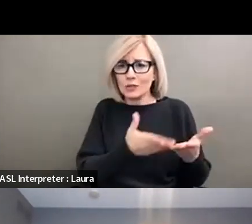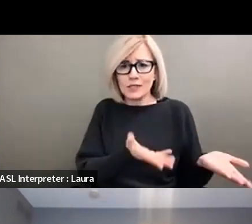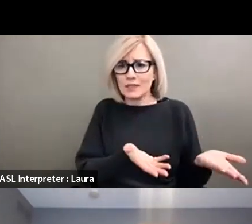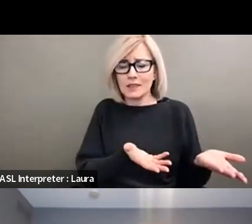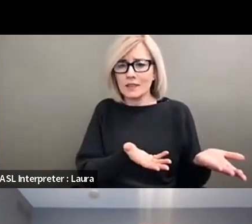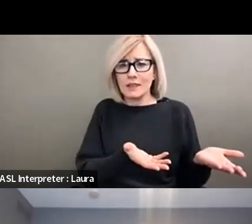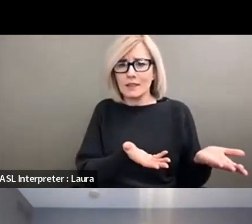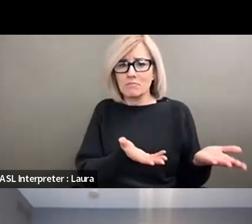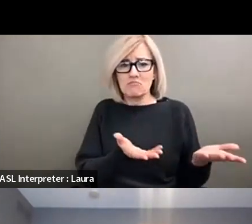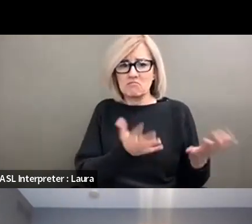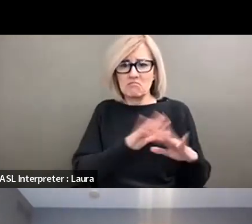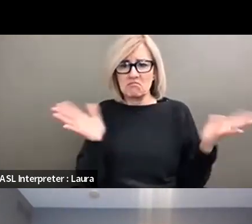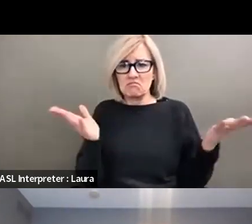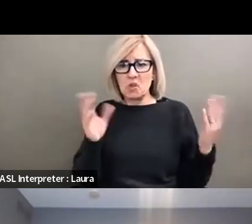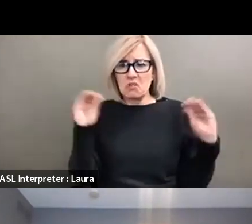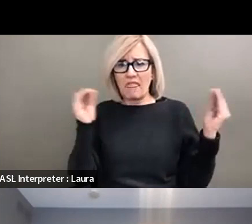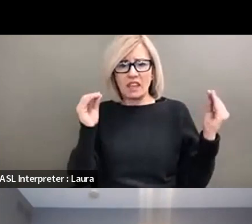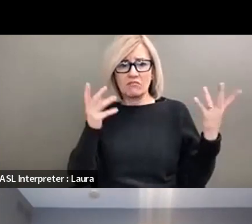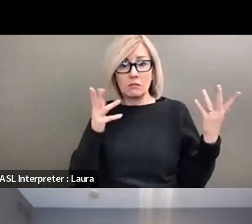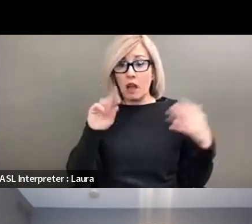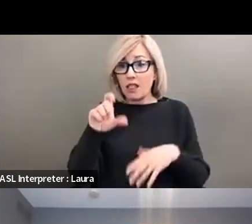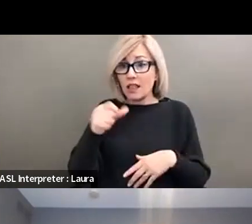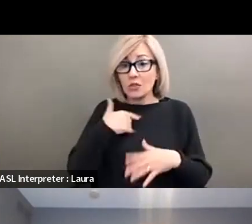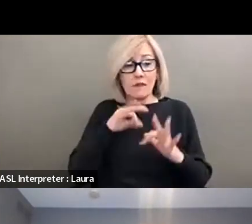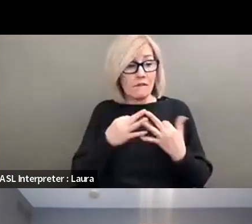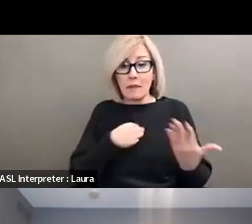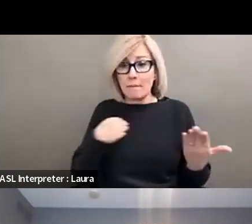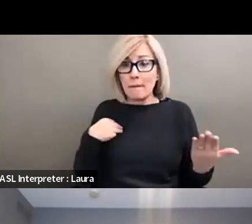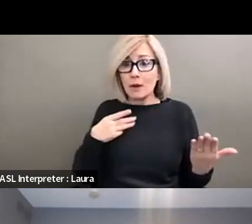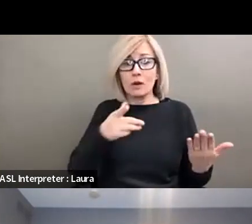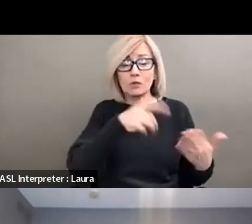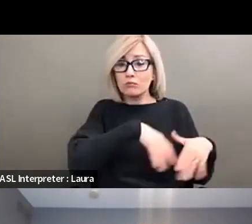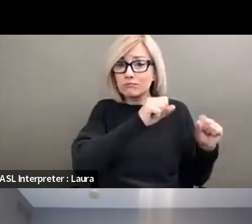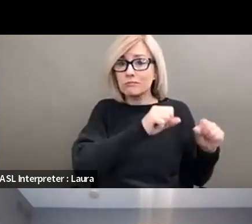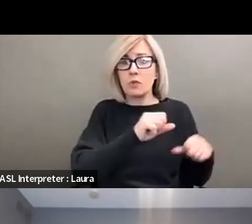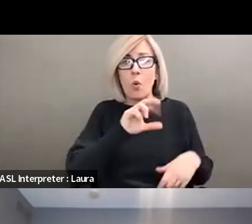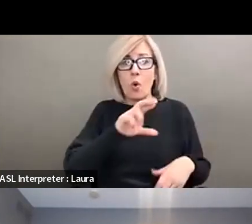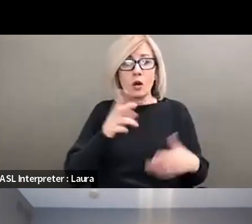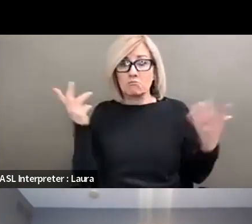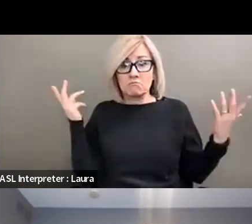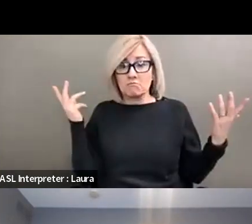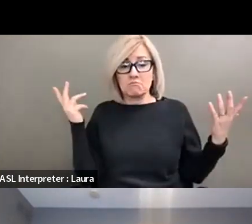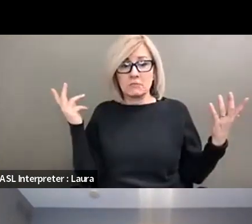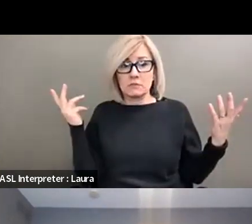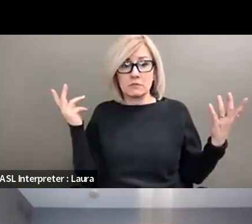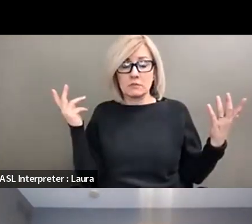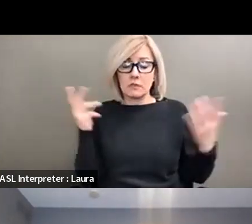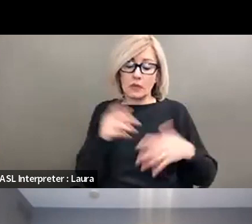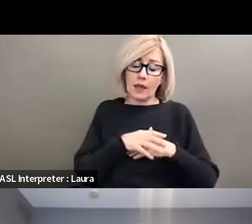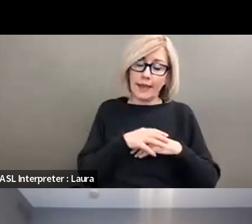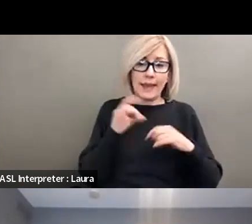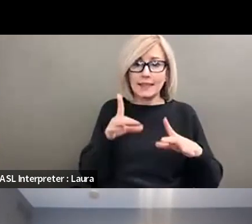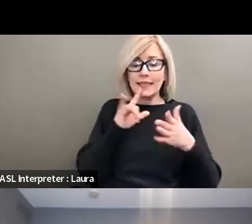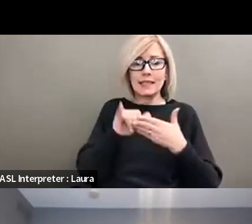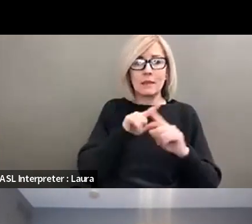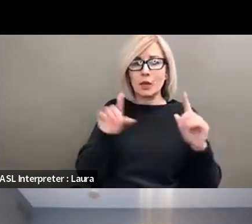it's non-existent. I mean, unless you got a family member or you are, well, I hate to say this, and